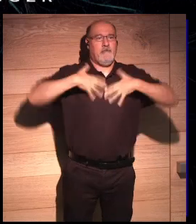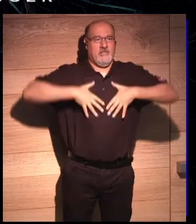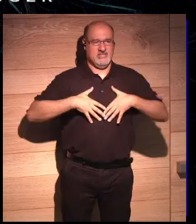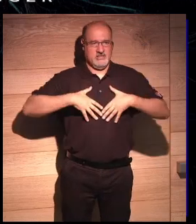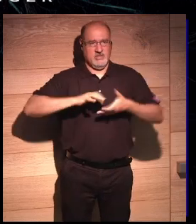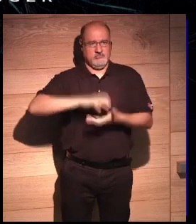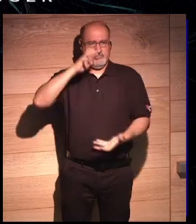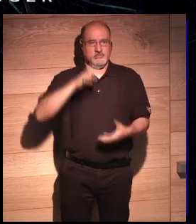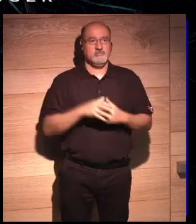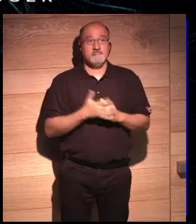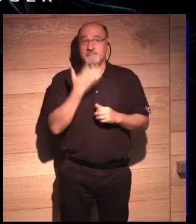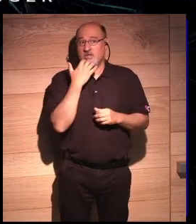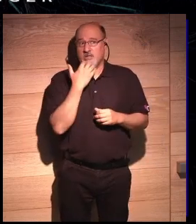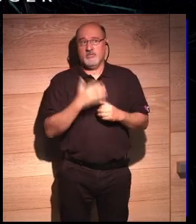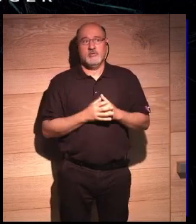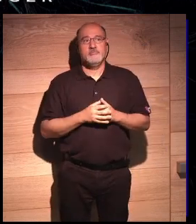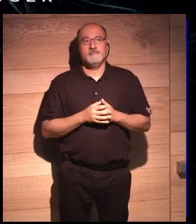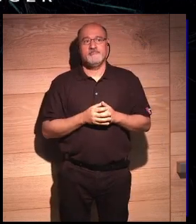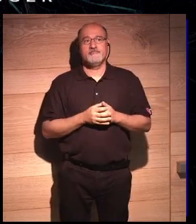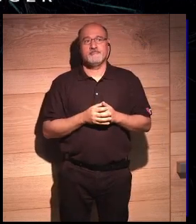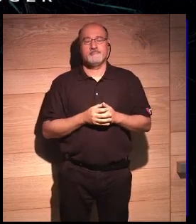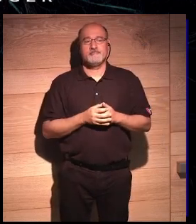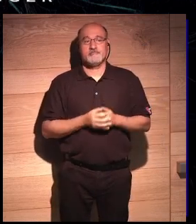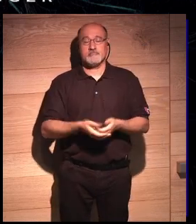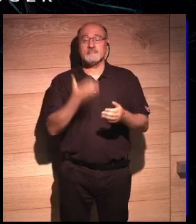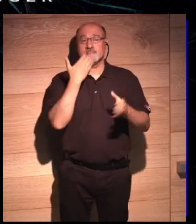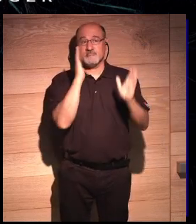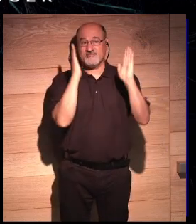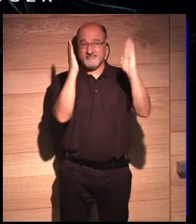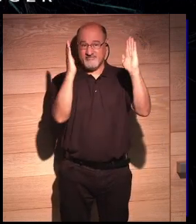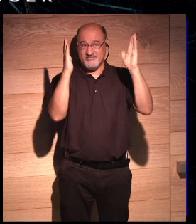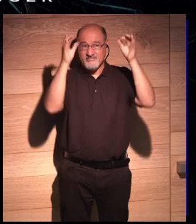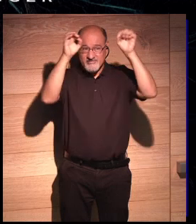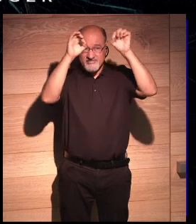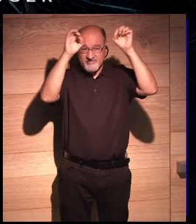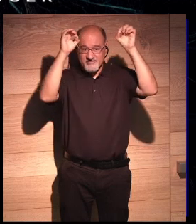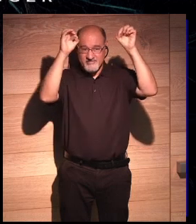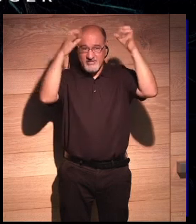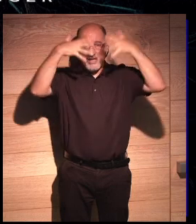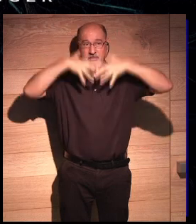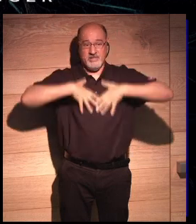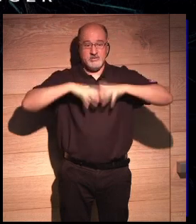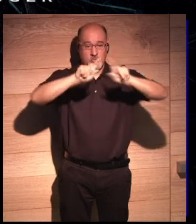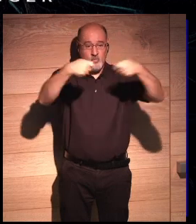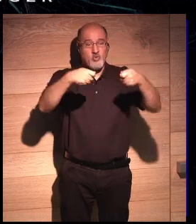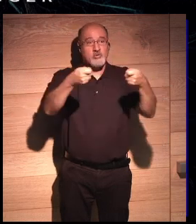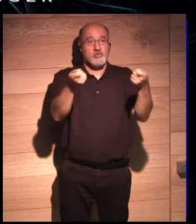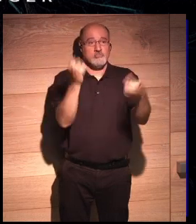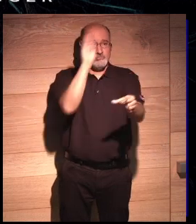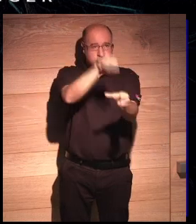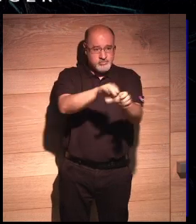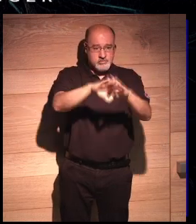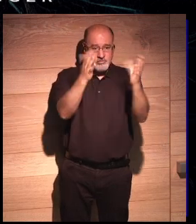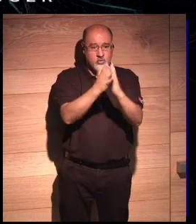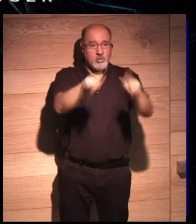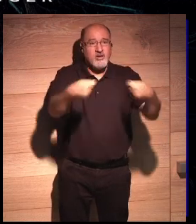Namely, a kind of deep dive into the natural world, which started life as a project called In the